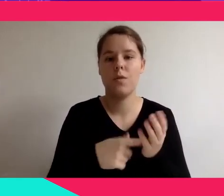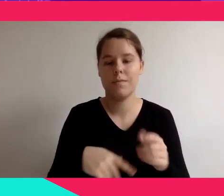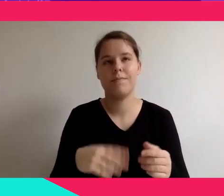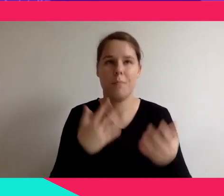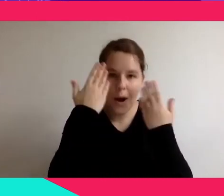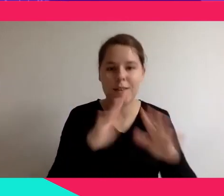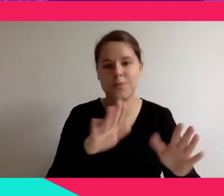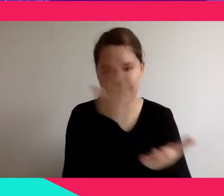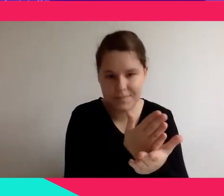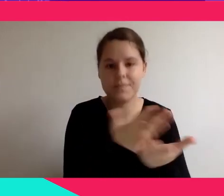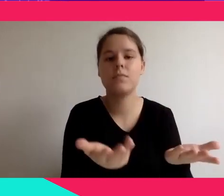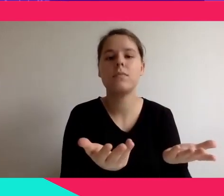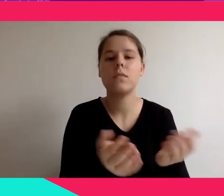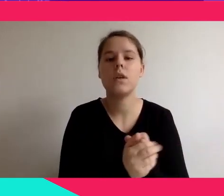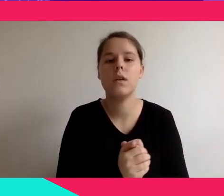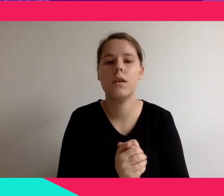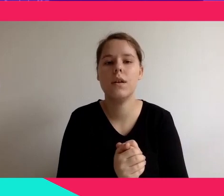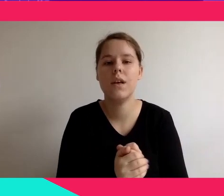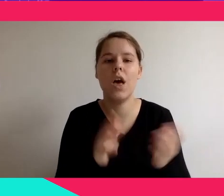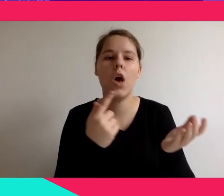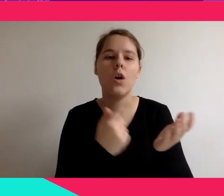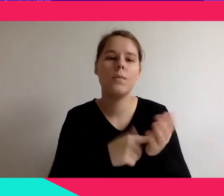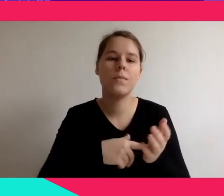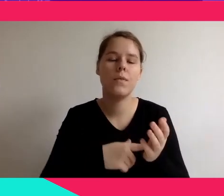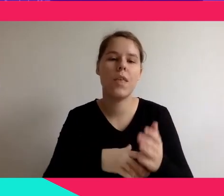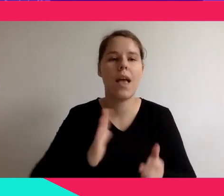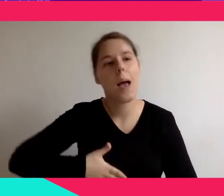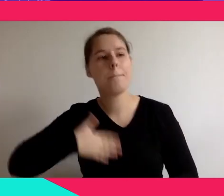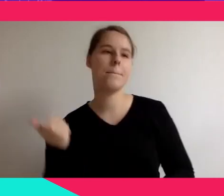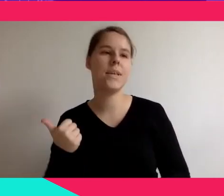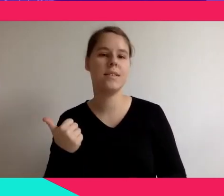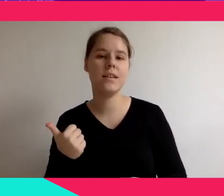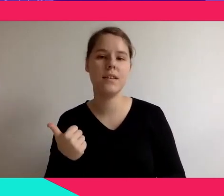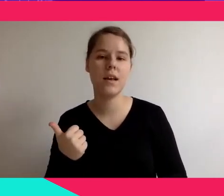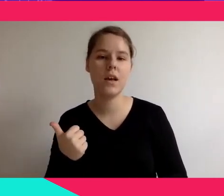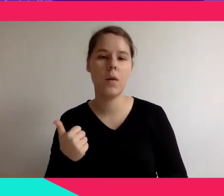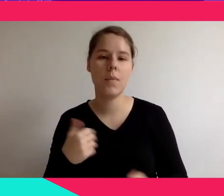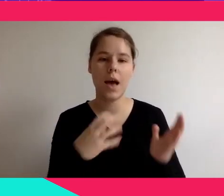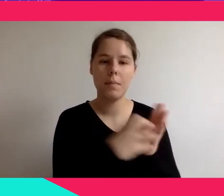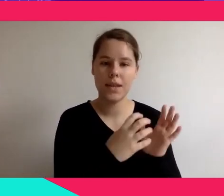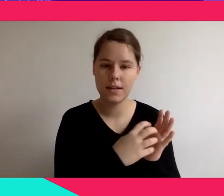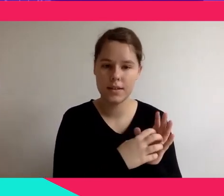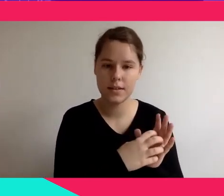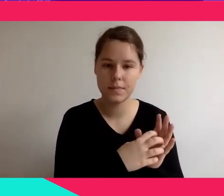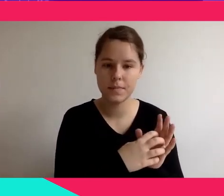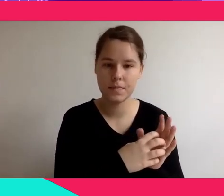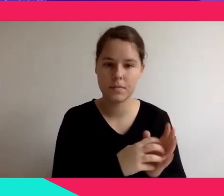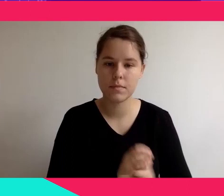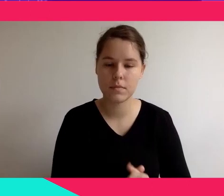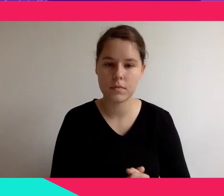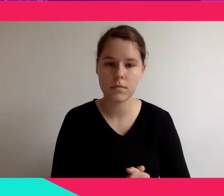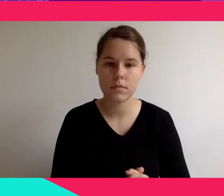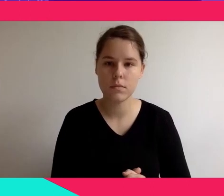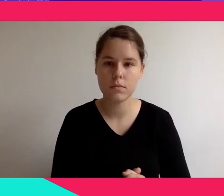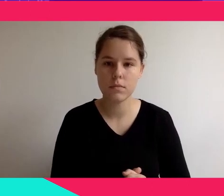with this app in the galleries was to help visitors get